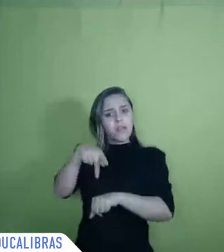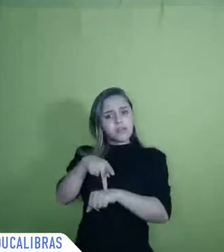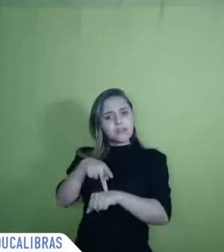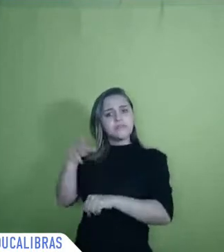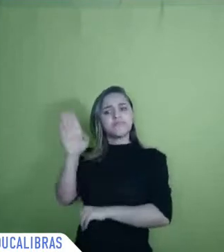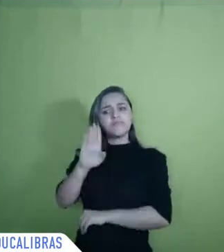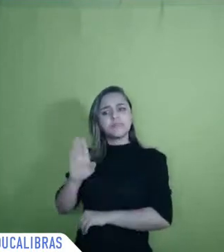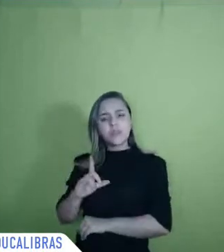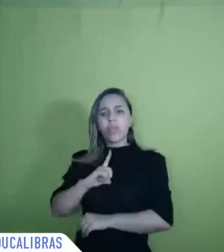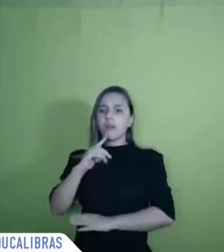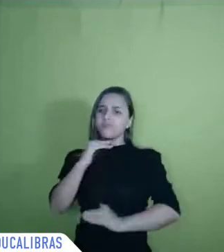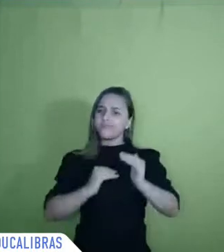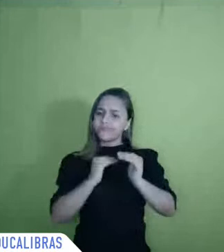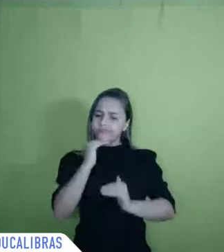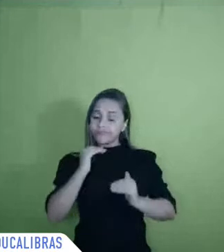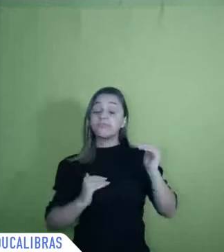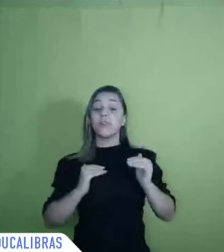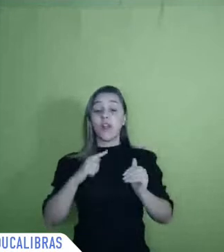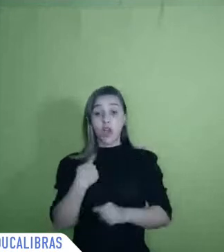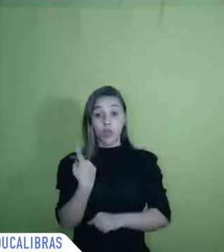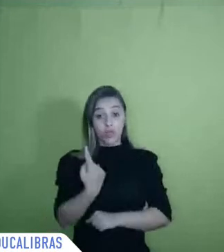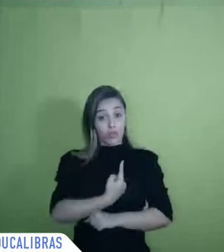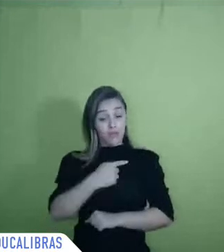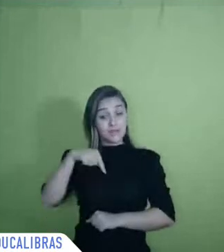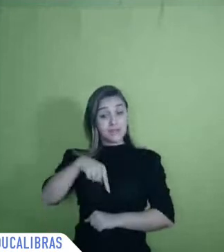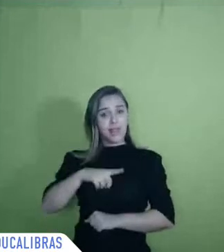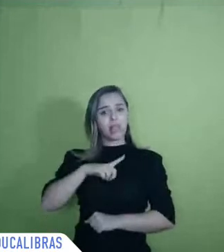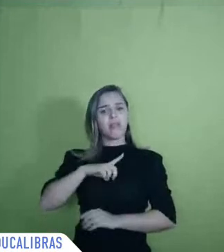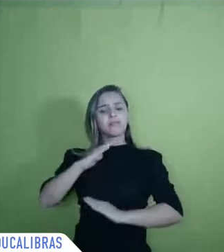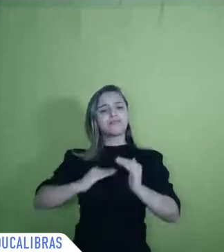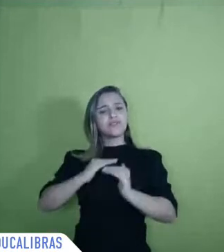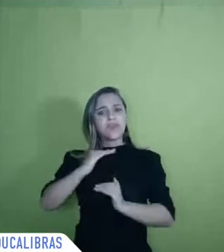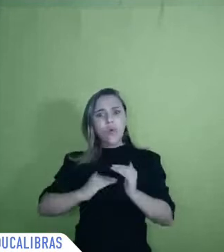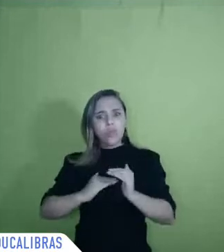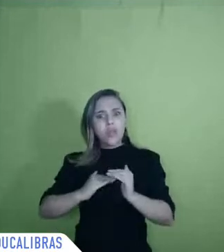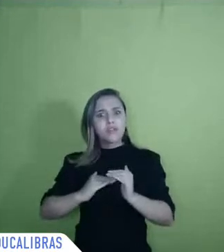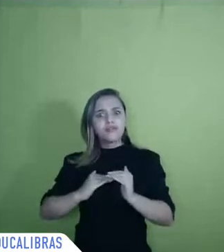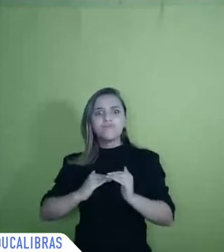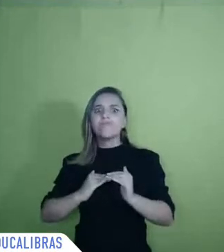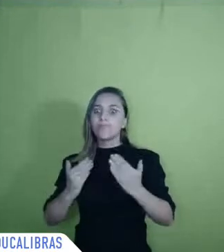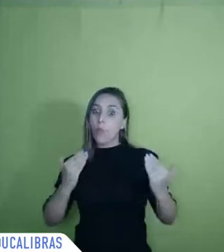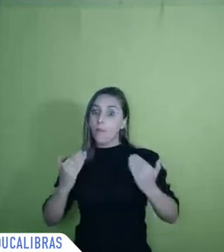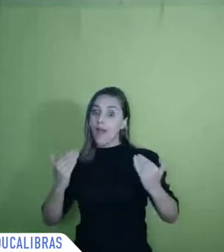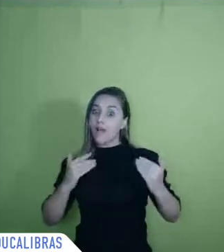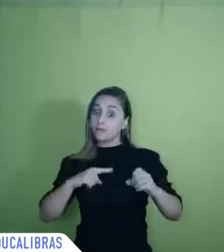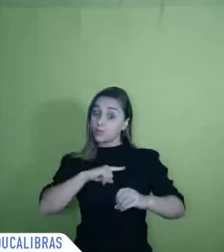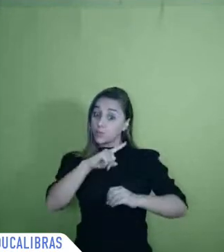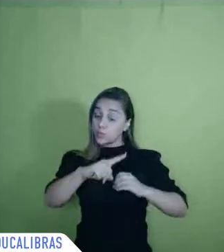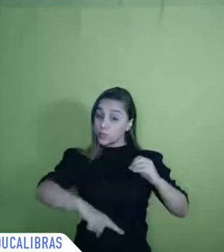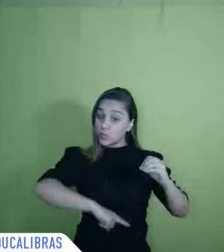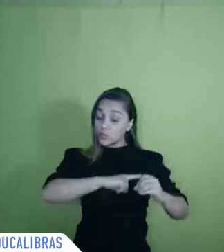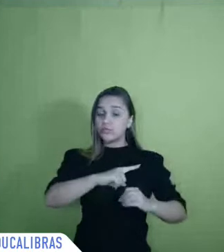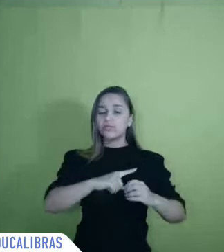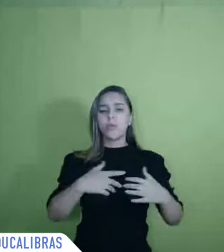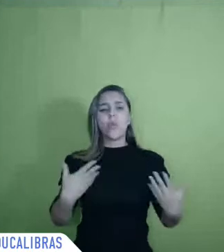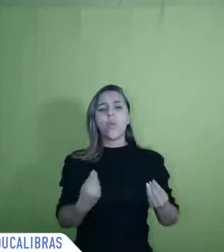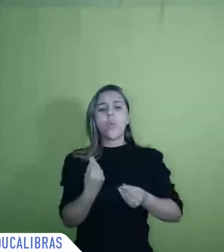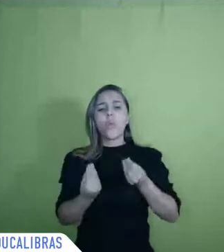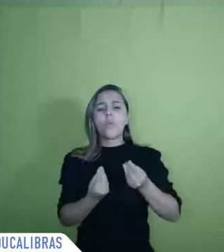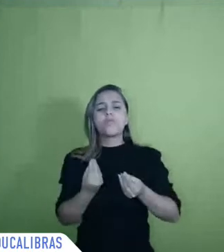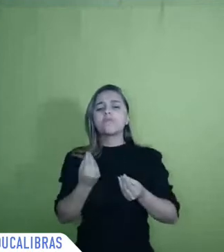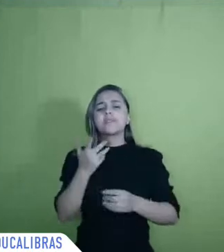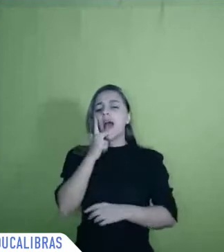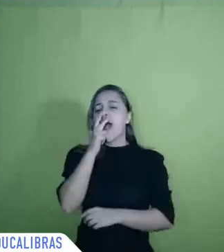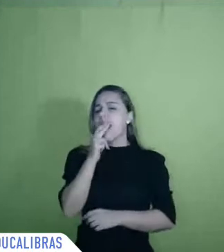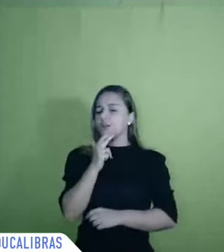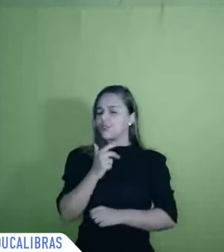world, how long would it take? How many generations would it take for Brazil to be a much more equal